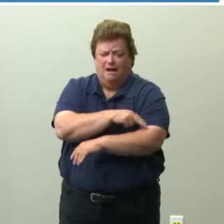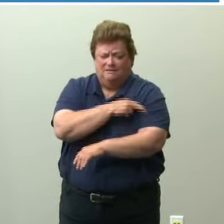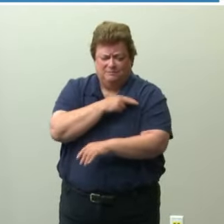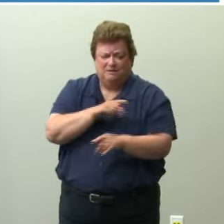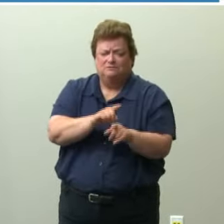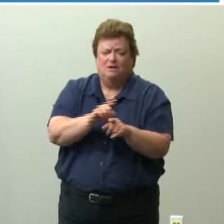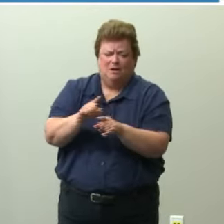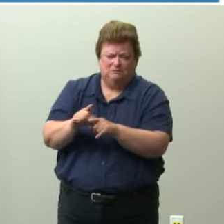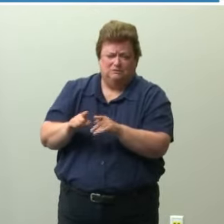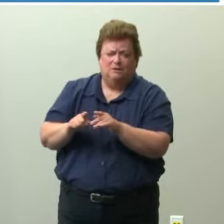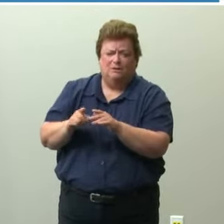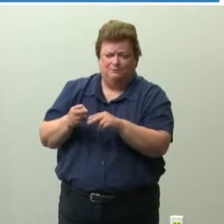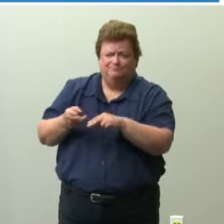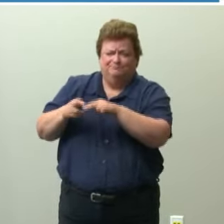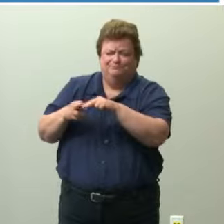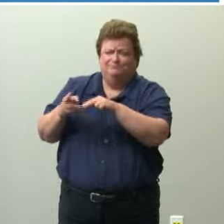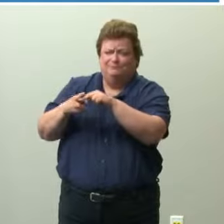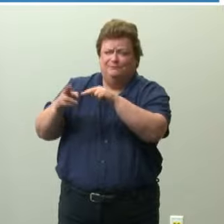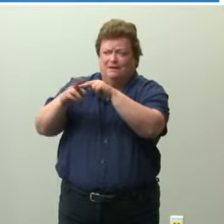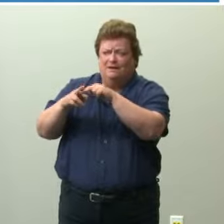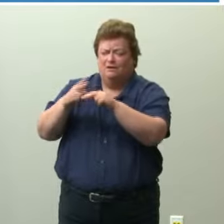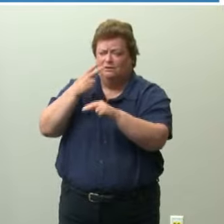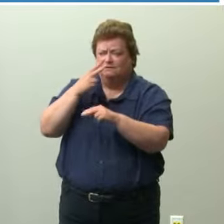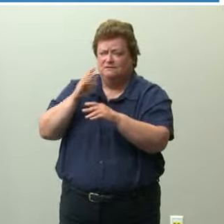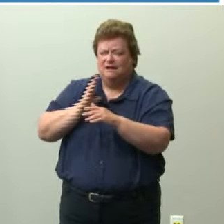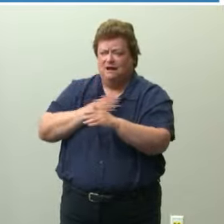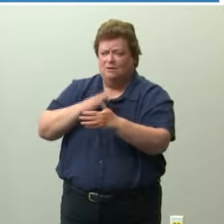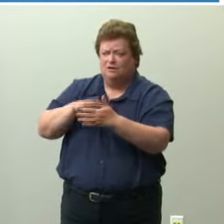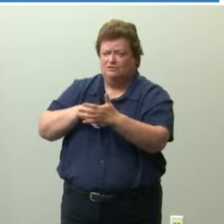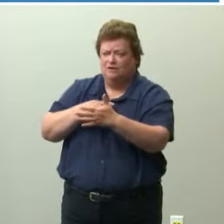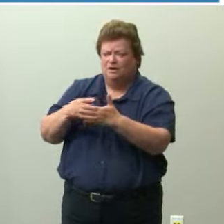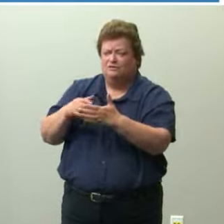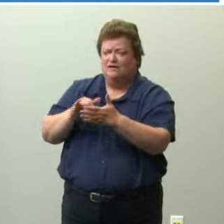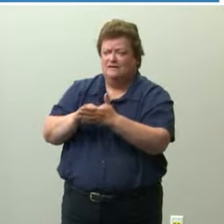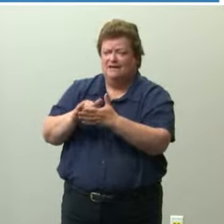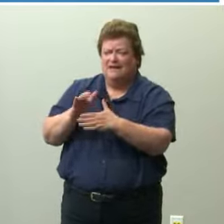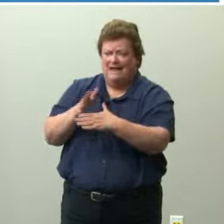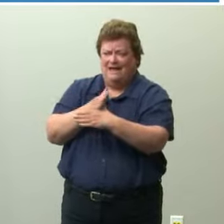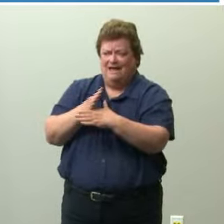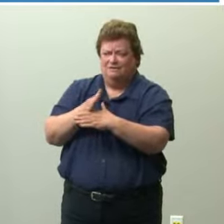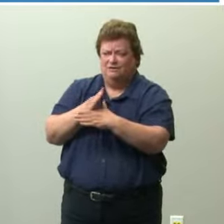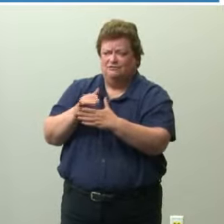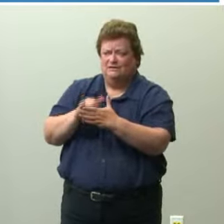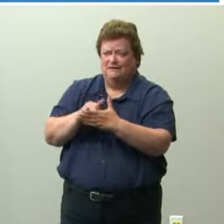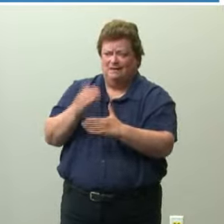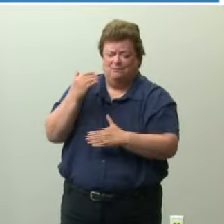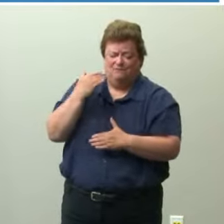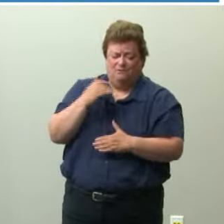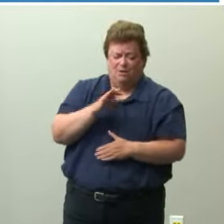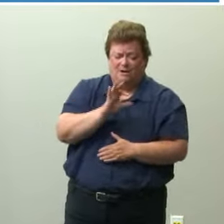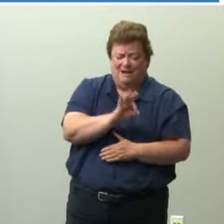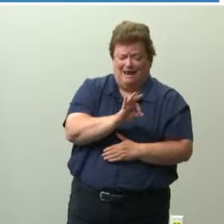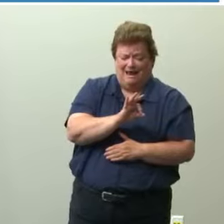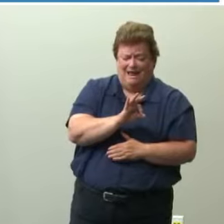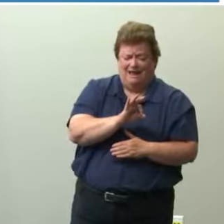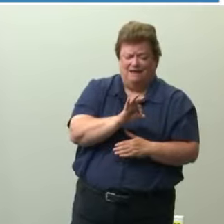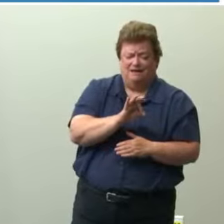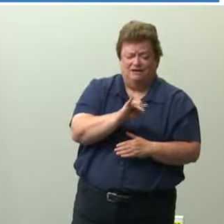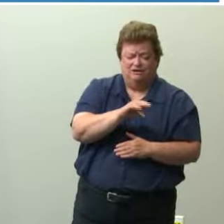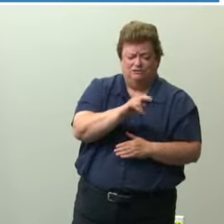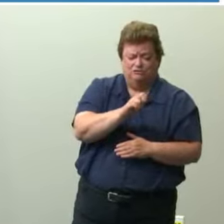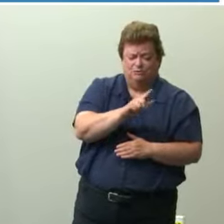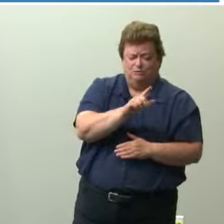also been on the rise. As you can see on the chart, the 7-day rolling average increased from a low of 9 COVID patients on